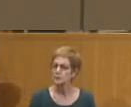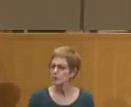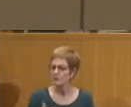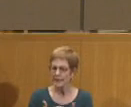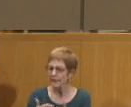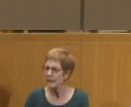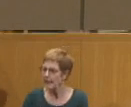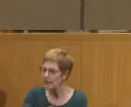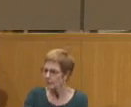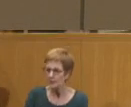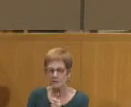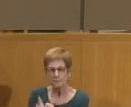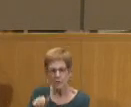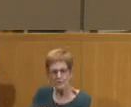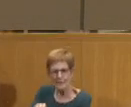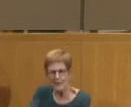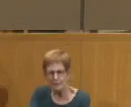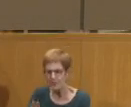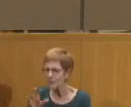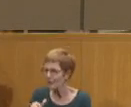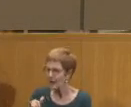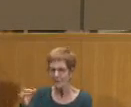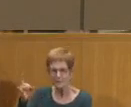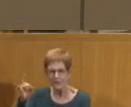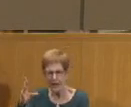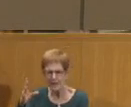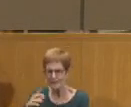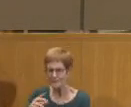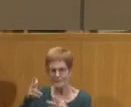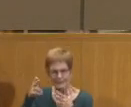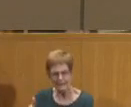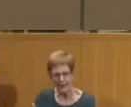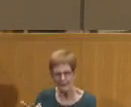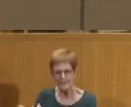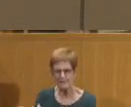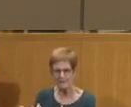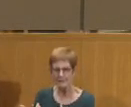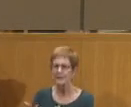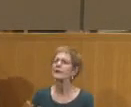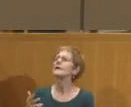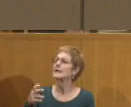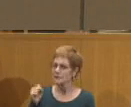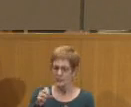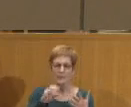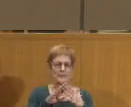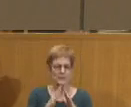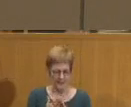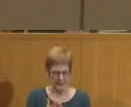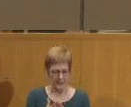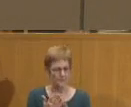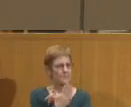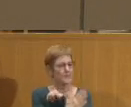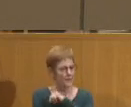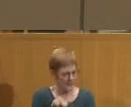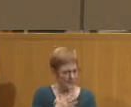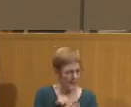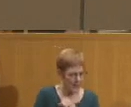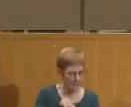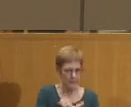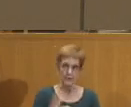for this city. It is the hope that we have for this city. And we all know that we, as a city